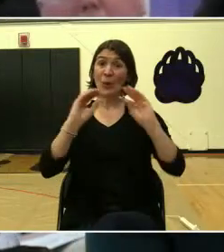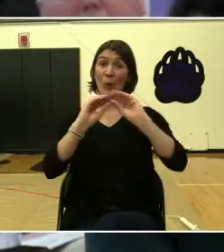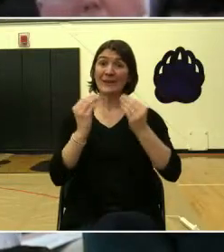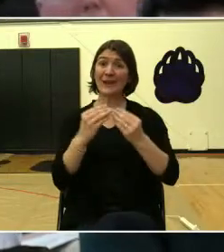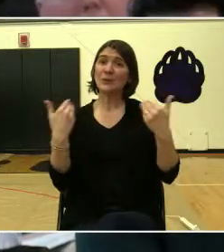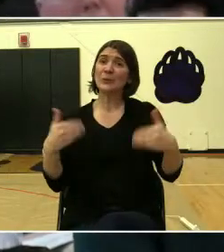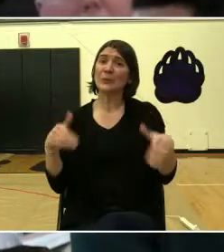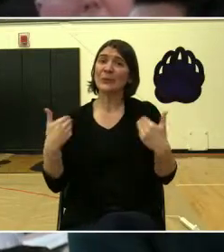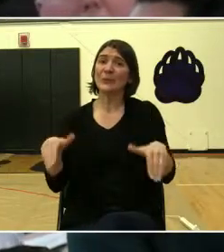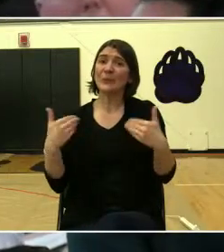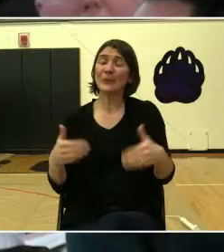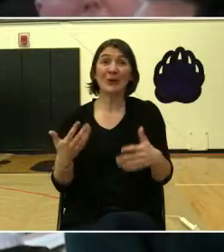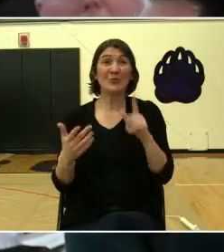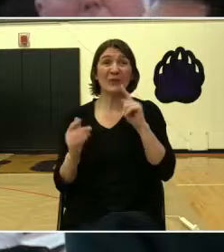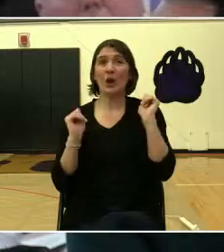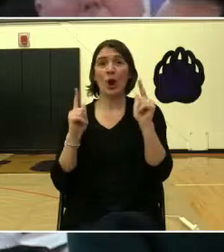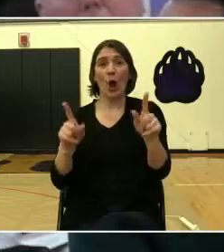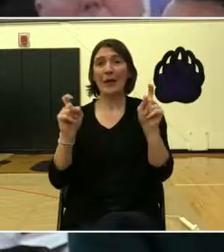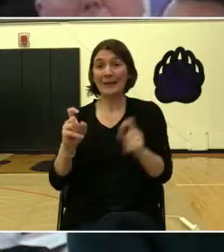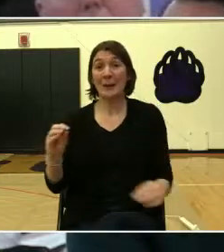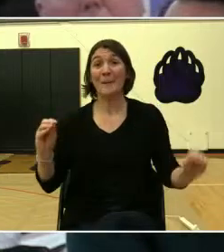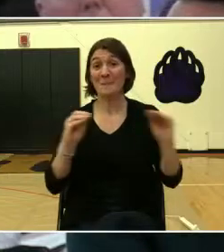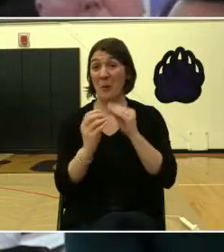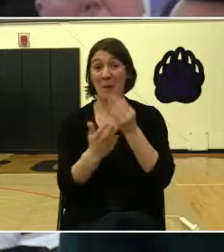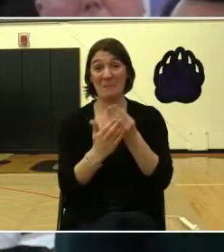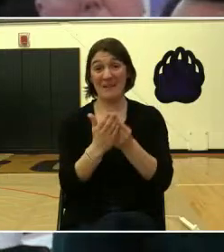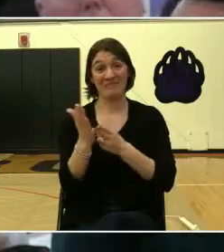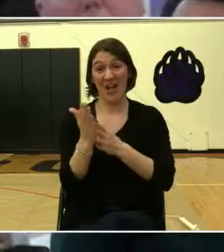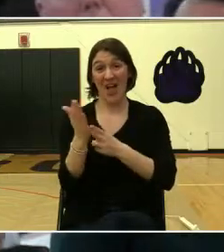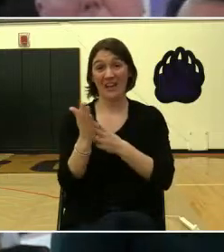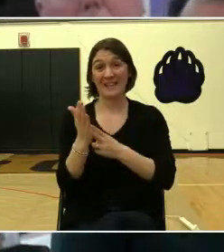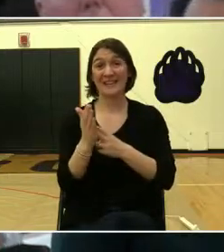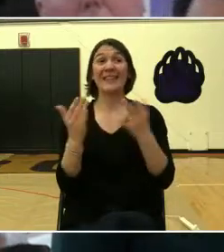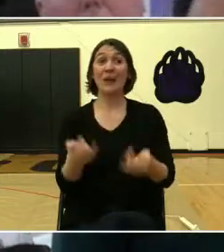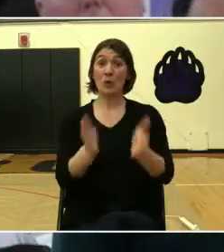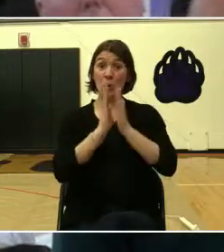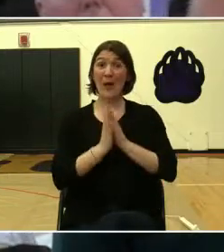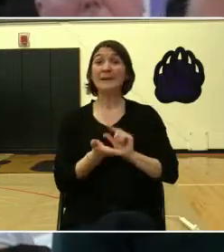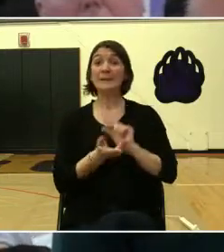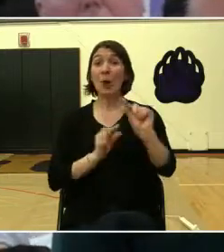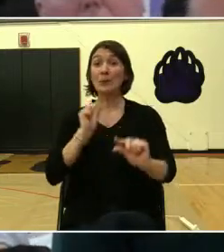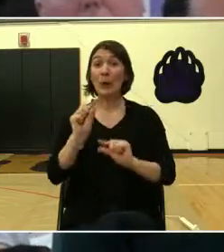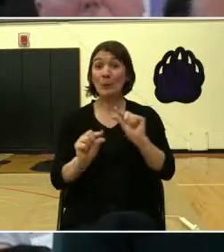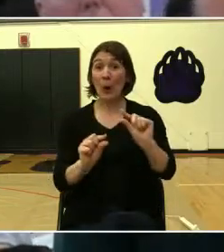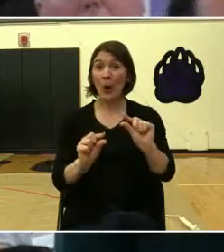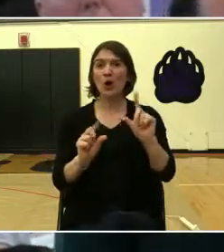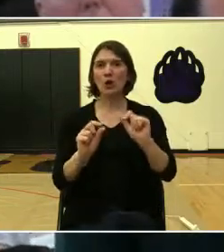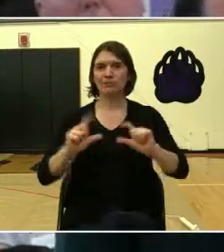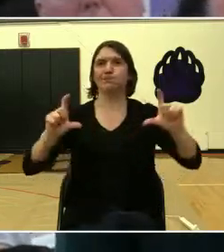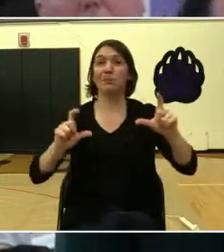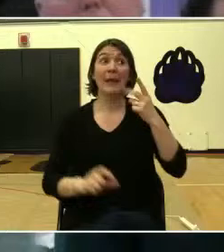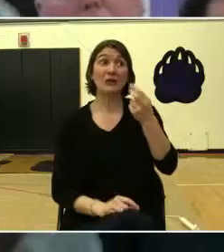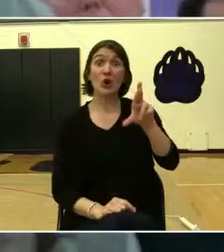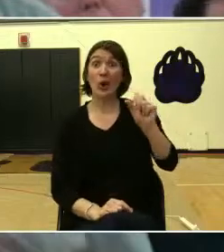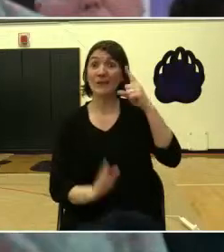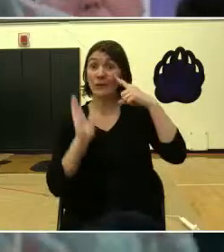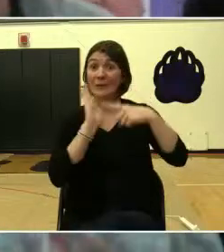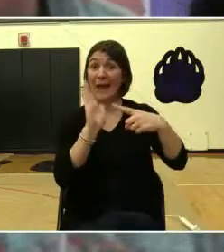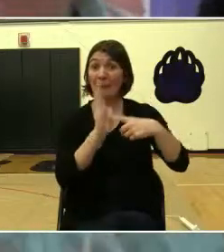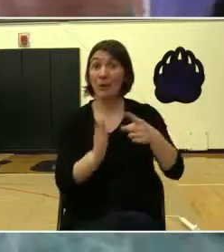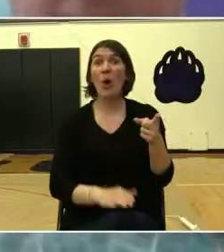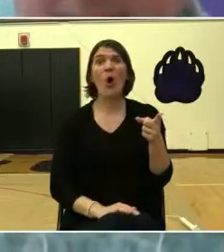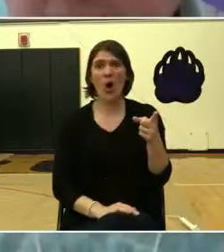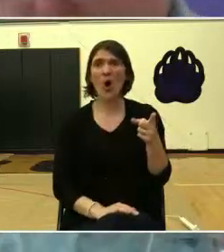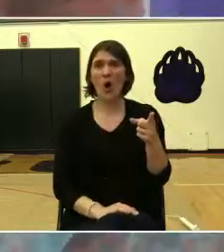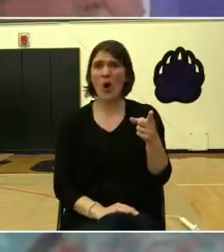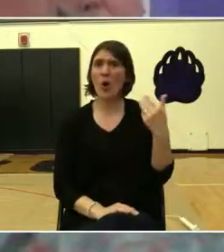are they could all use so much more money than they're getting here right now like hcrs